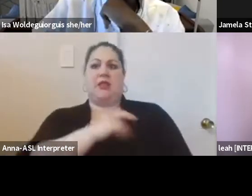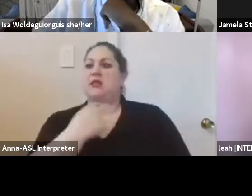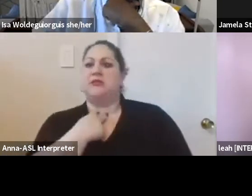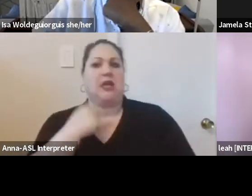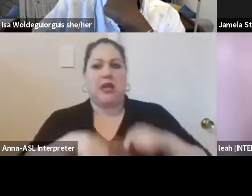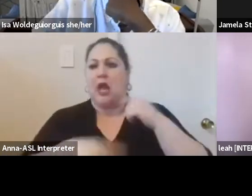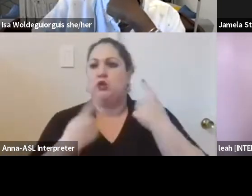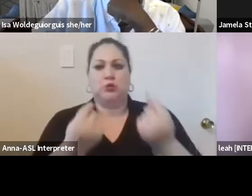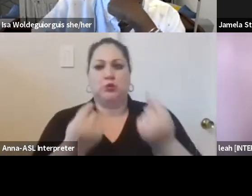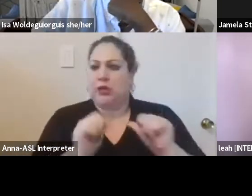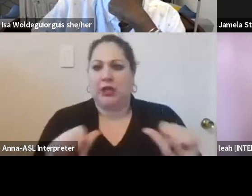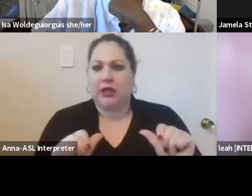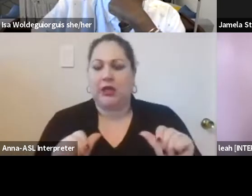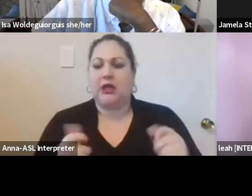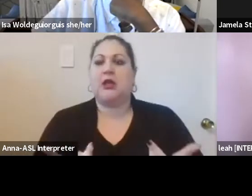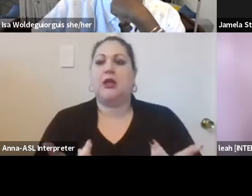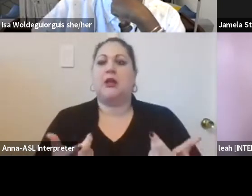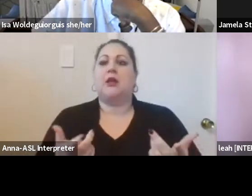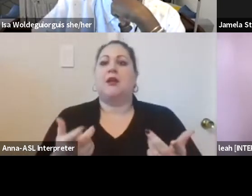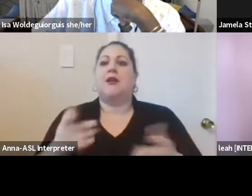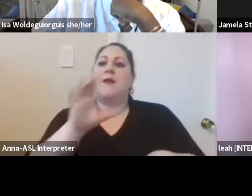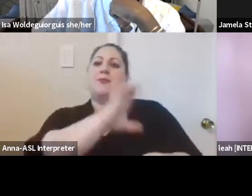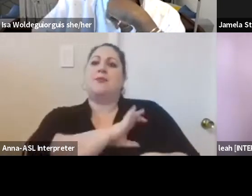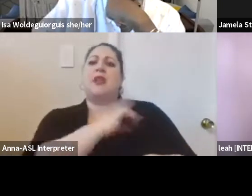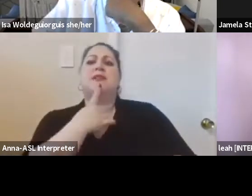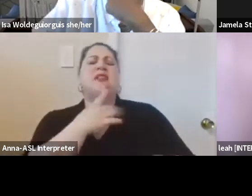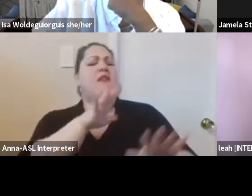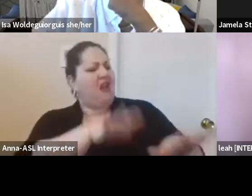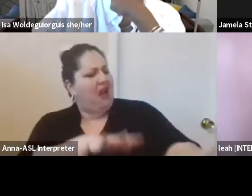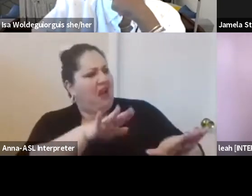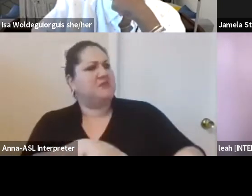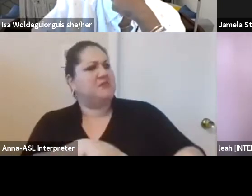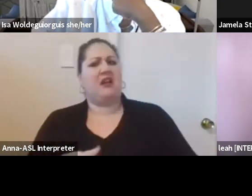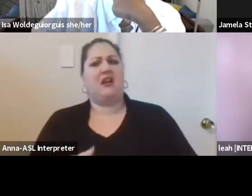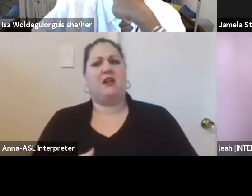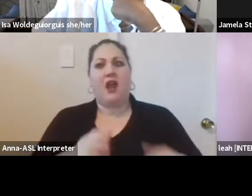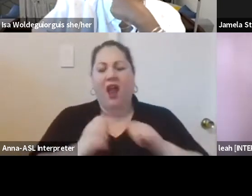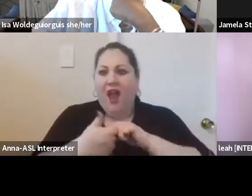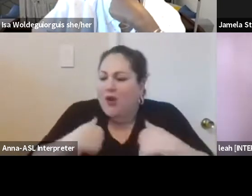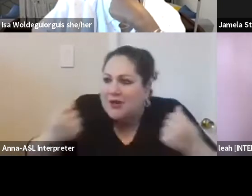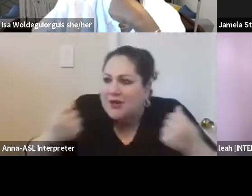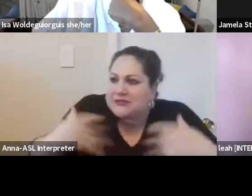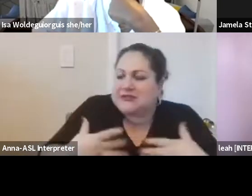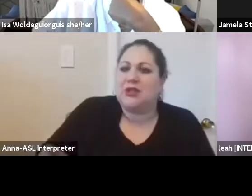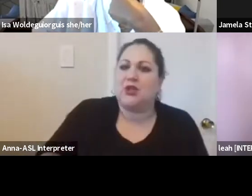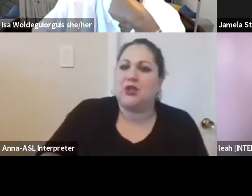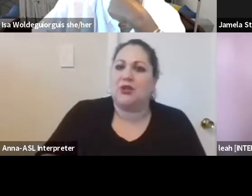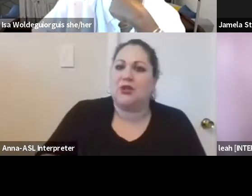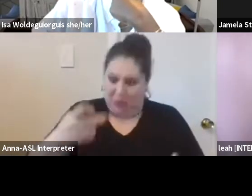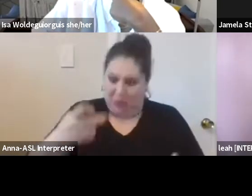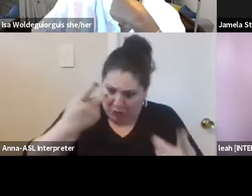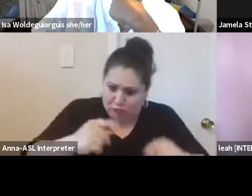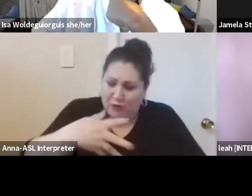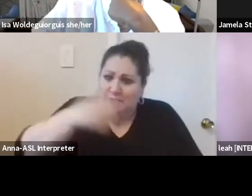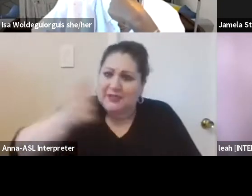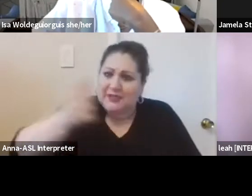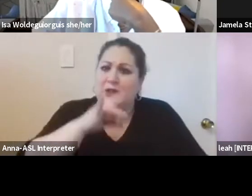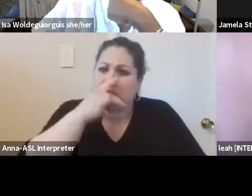see the signs. They tell us to calm down. But how? When we are scared, or you trying to take our children away and you're